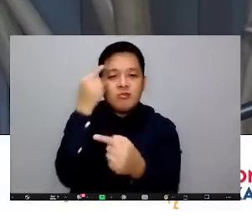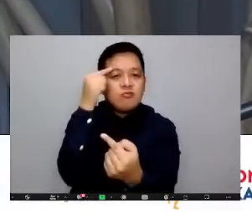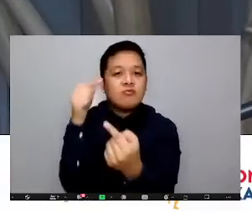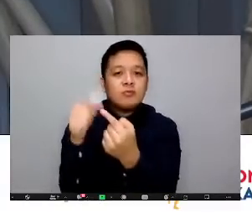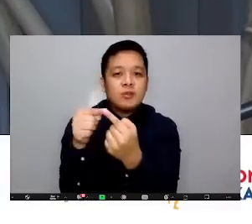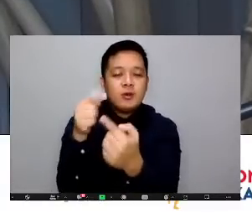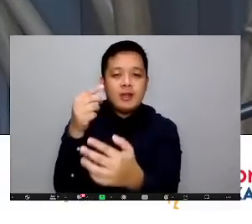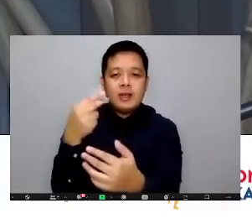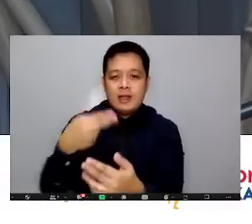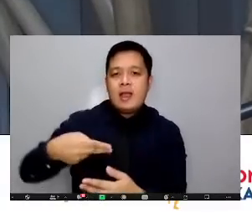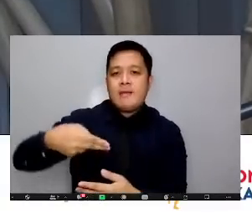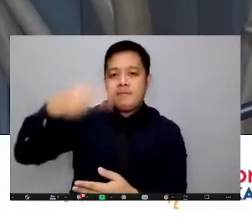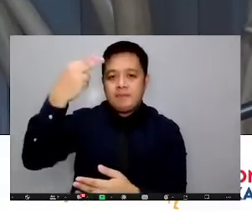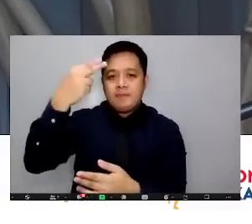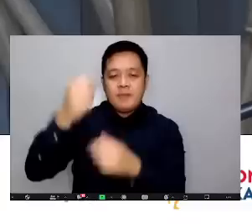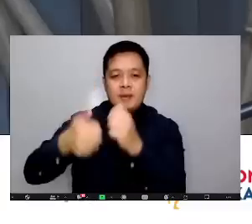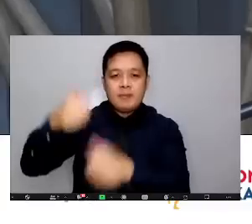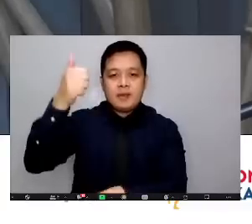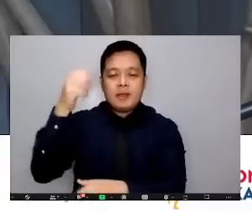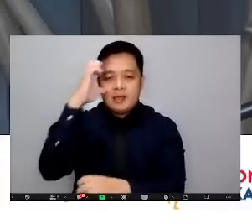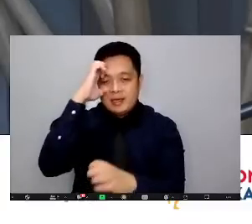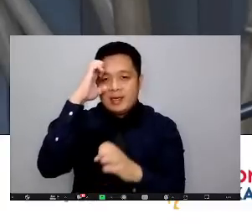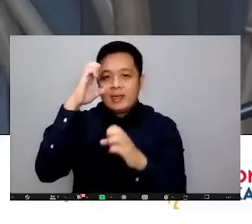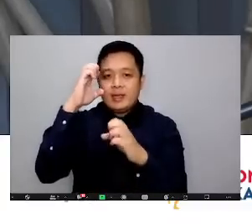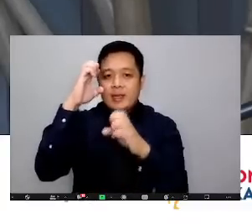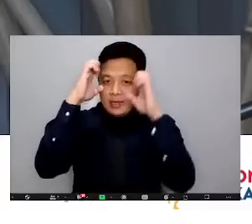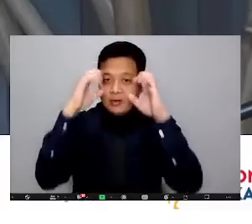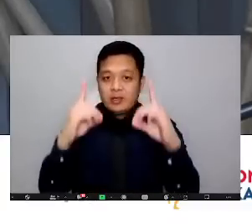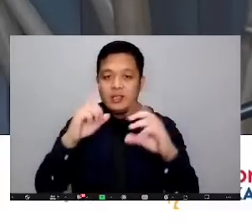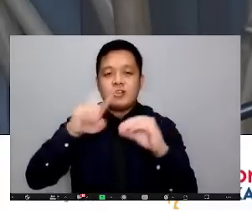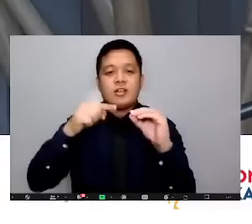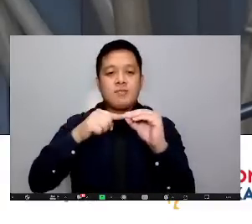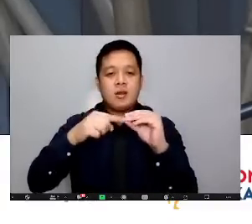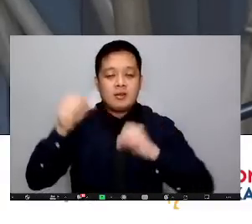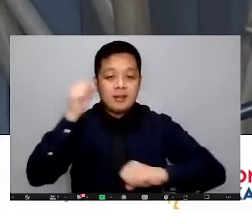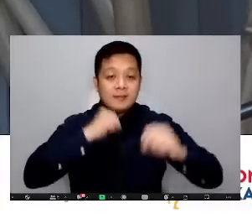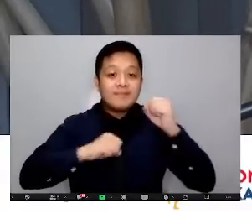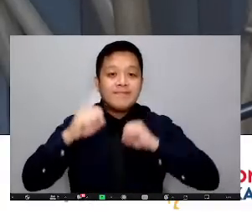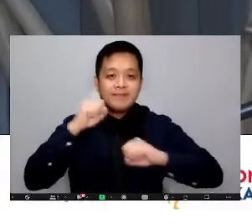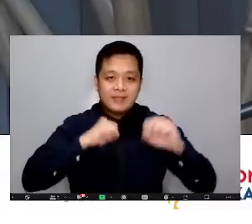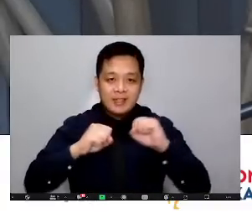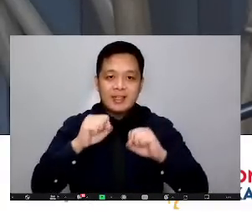in the areas of science and engineering. We thank the many